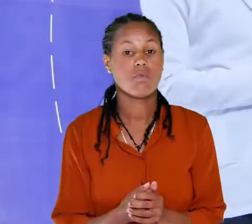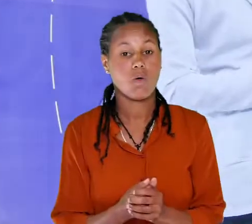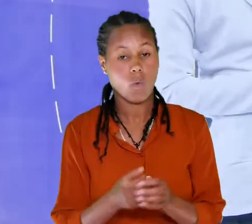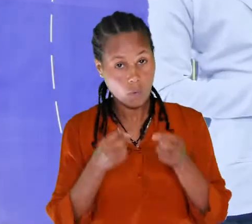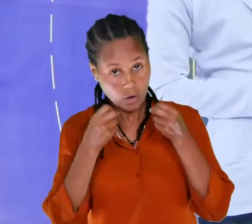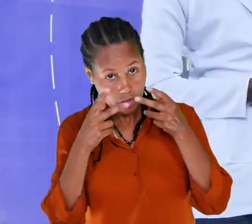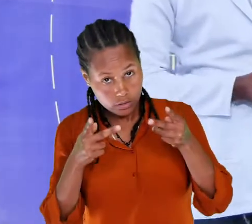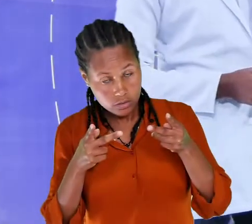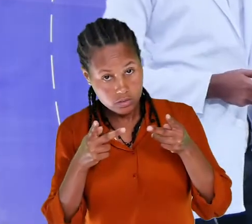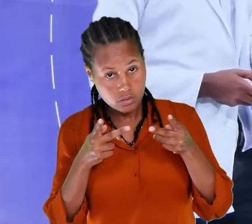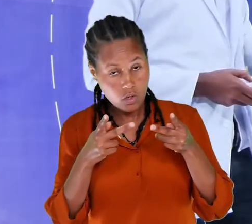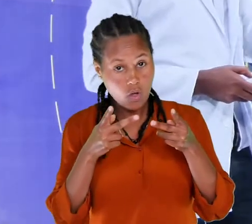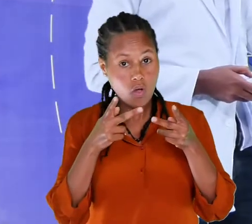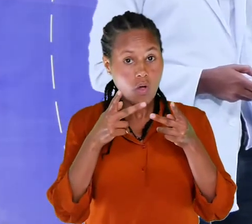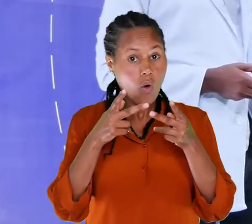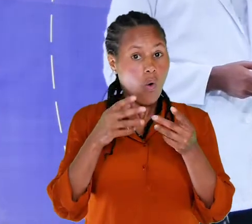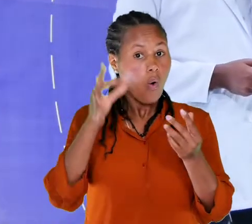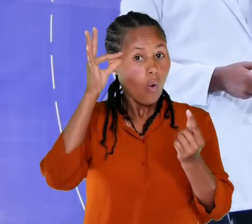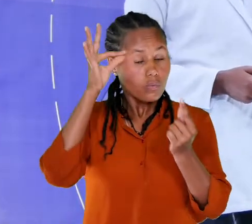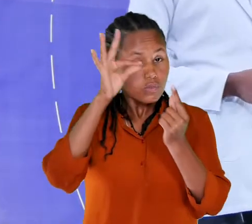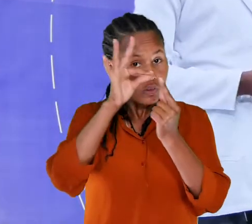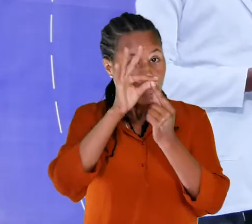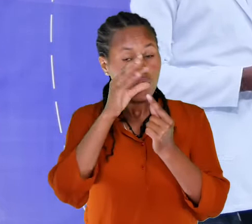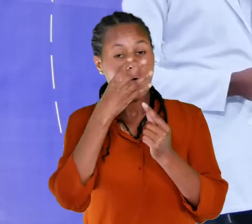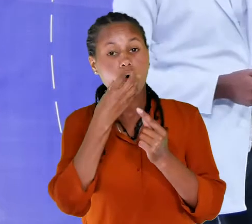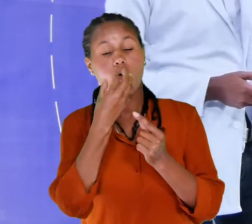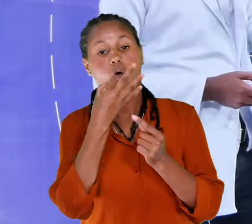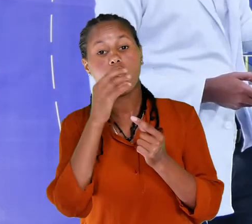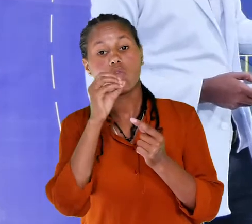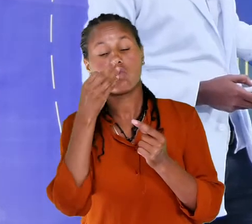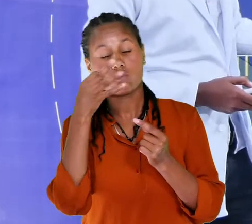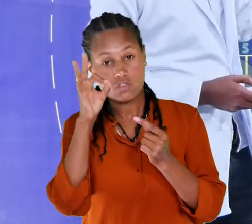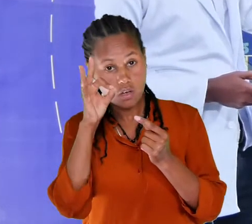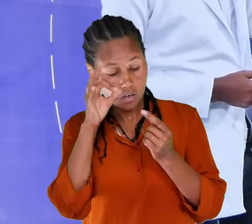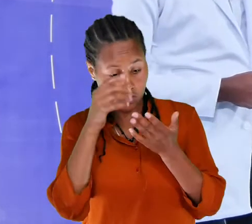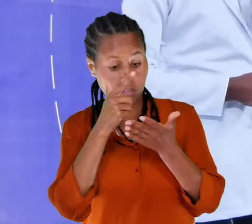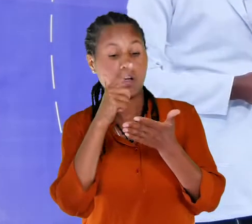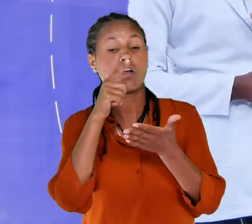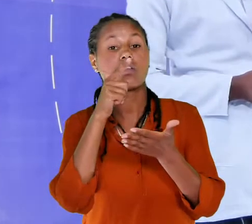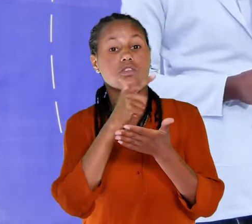Okay, objective of the lesson. Today we are going to say something about